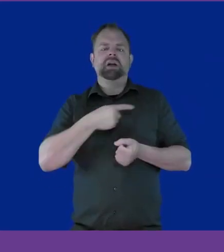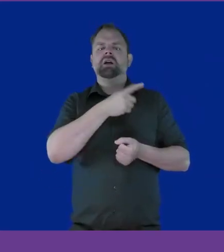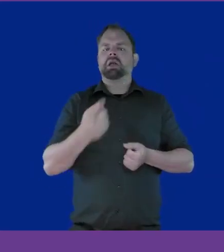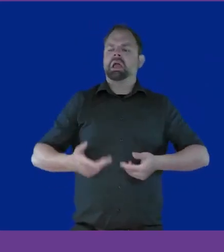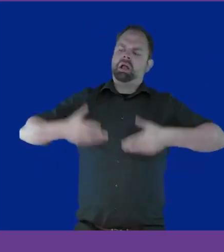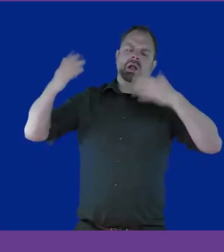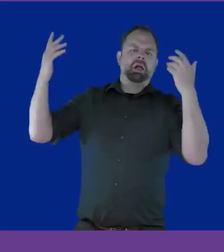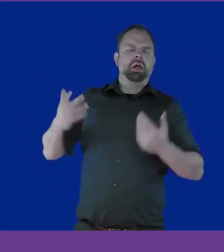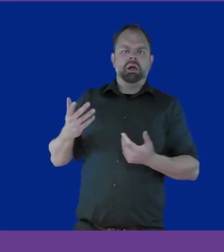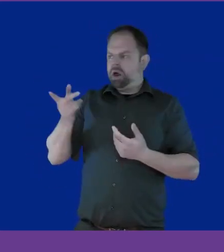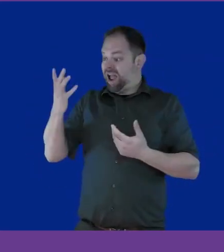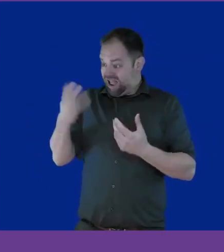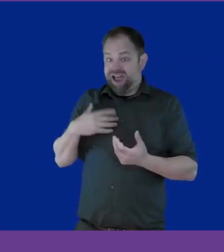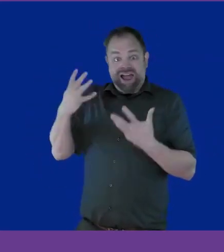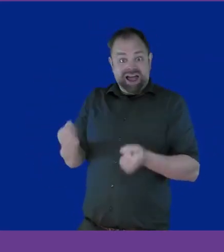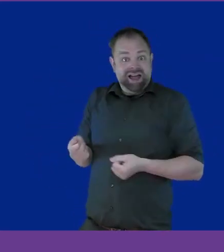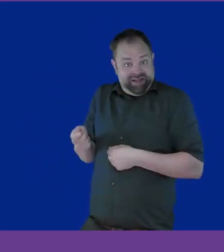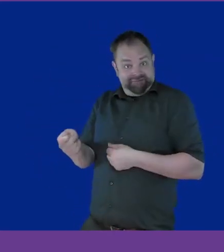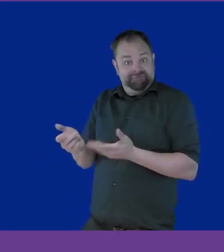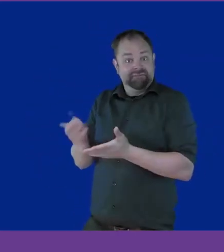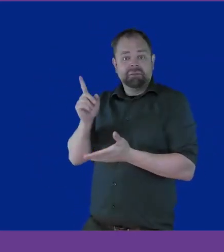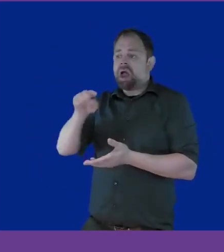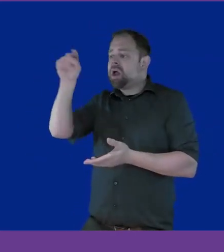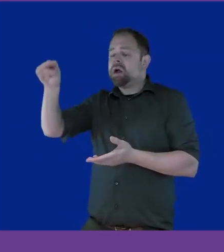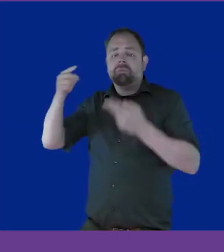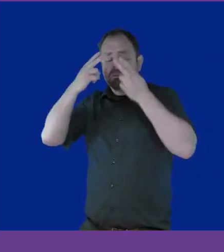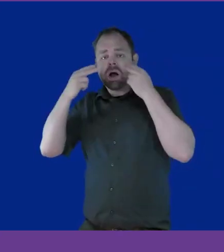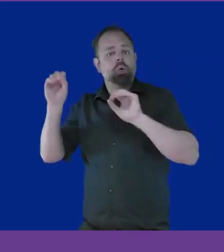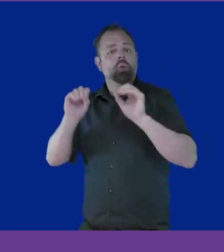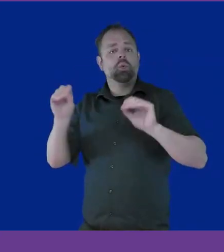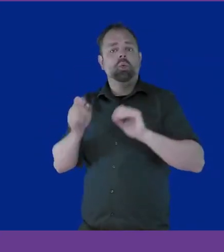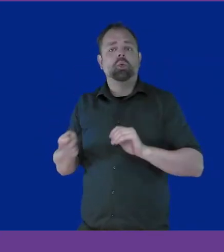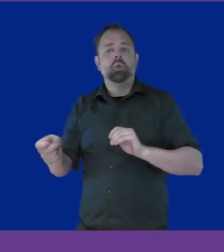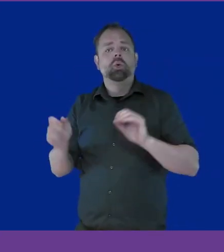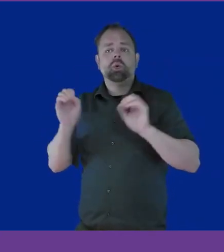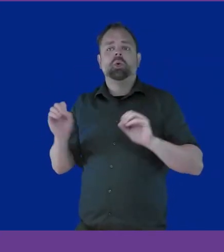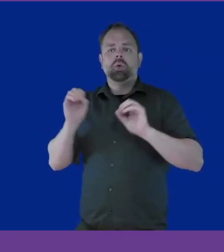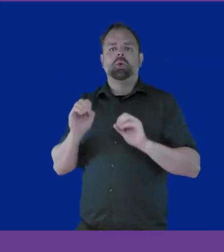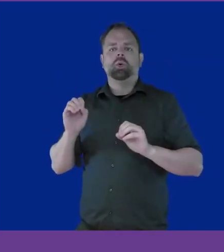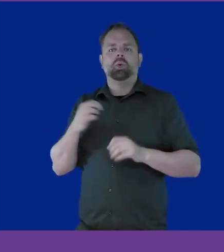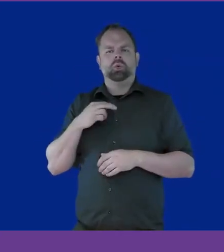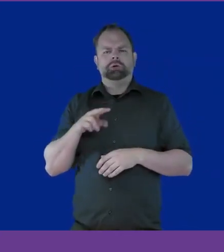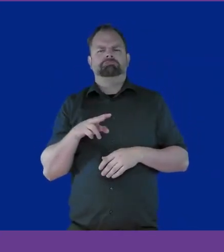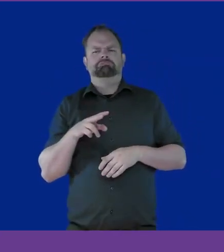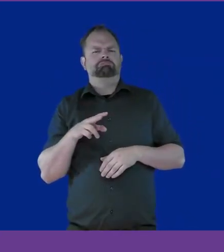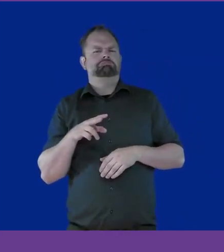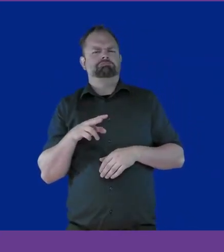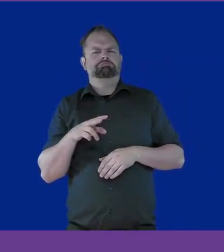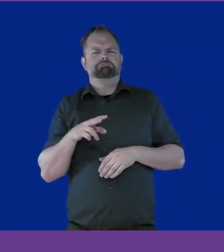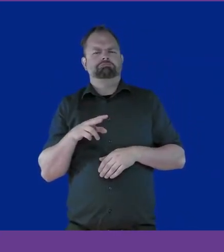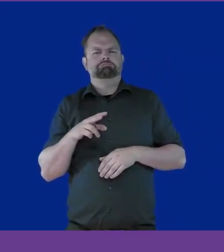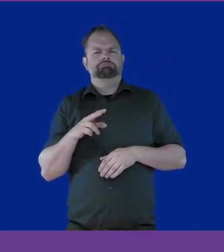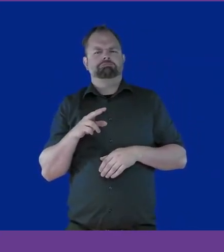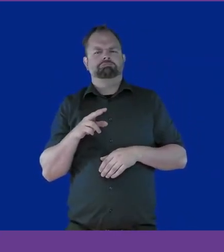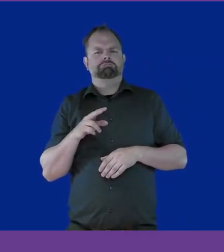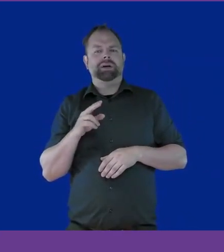using it, and no one told them that it was there or how to use it. So in my mind, it's not strange that no one used